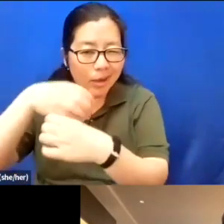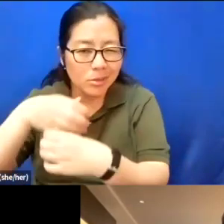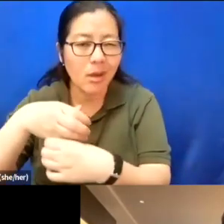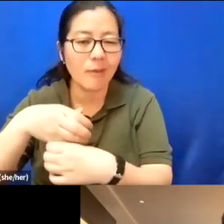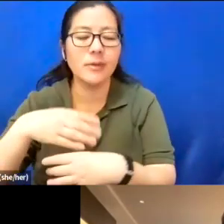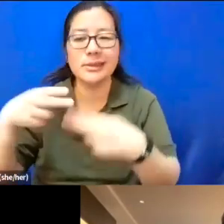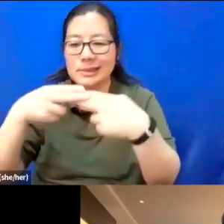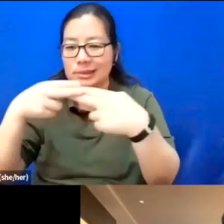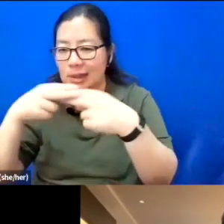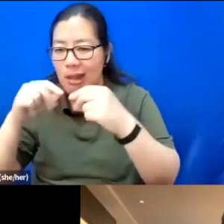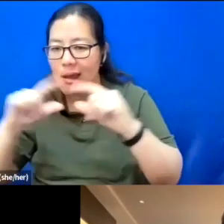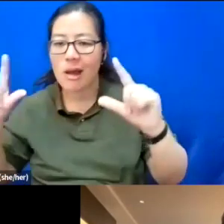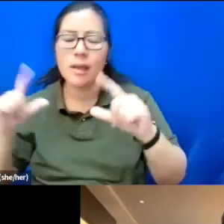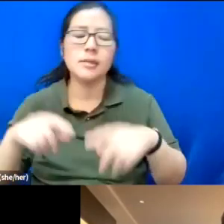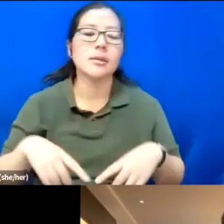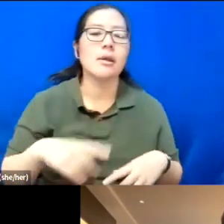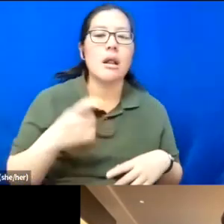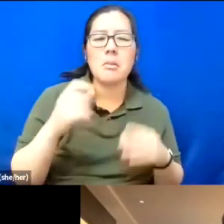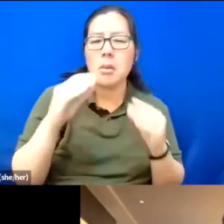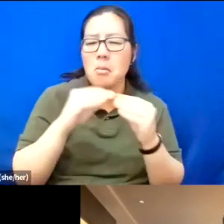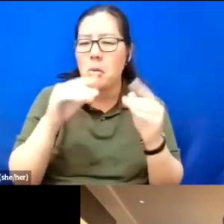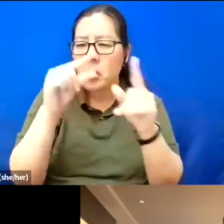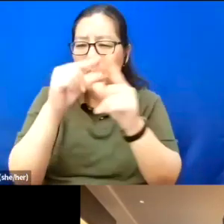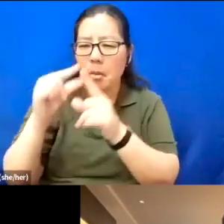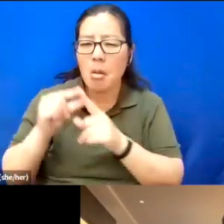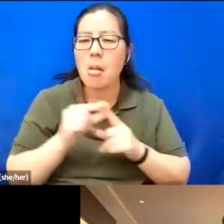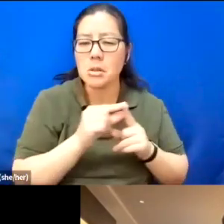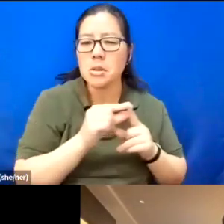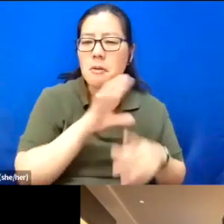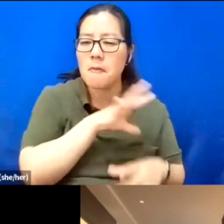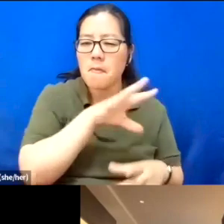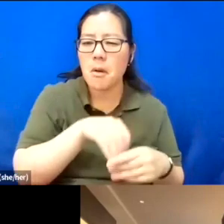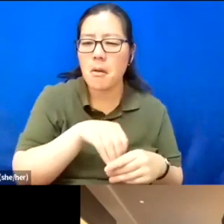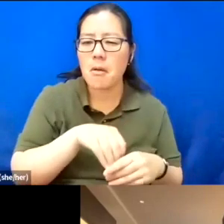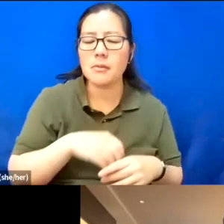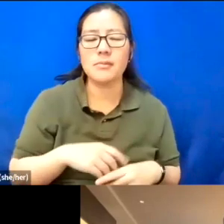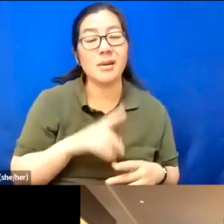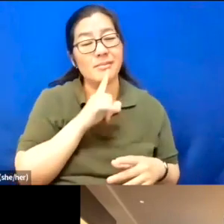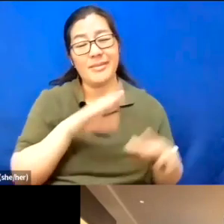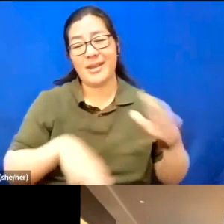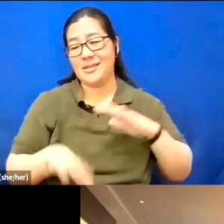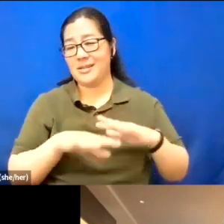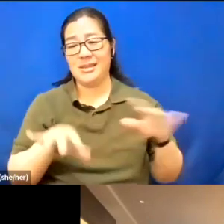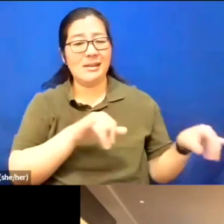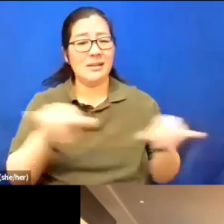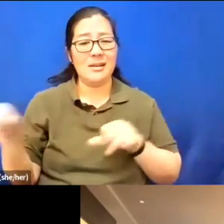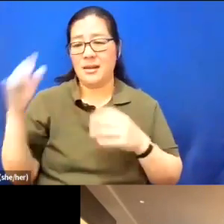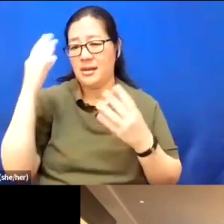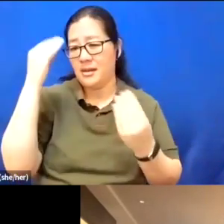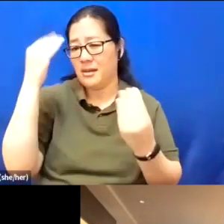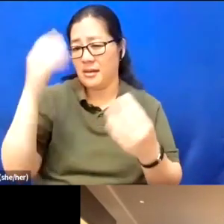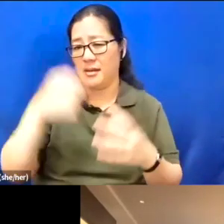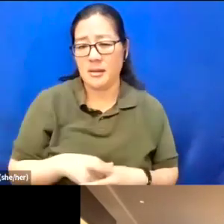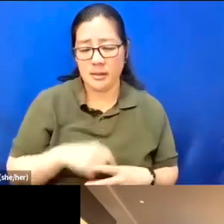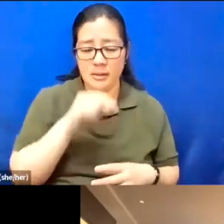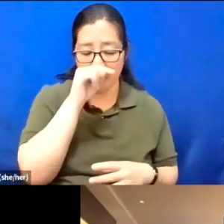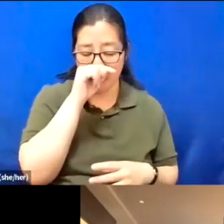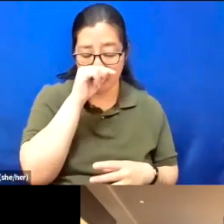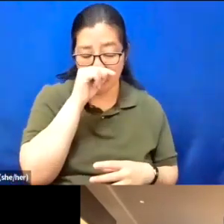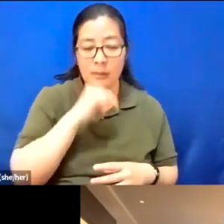and maybe a little bit more terminology, but what, in essence, it's the same stuff, it's the same material.